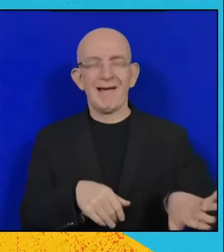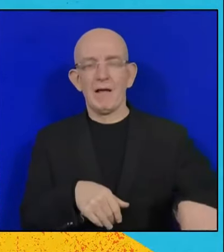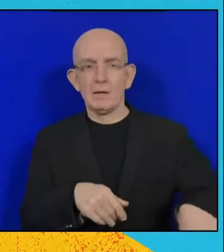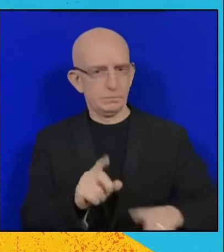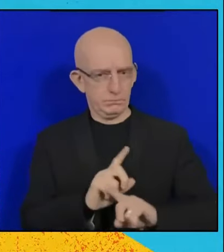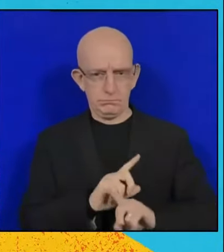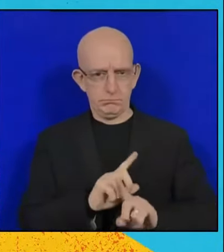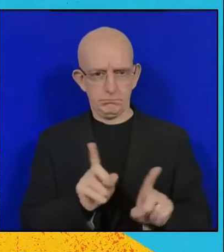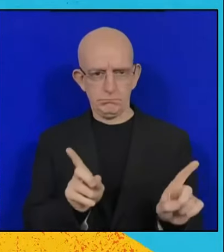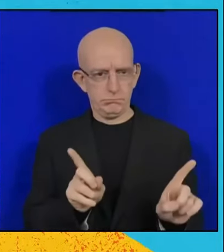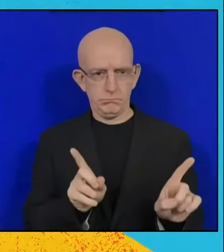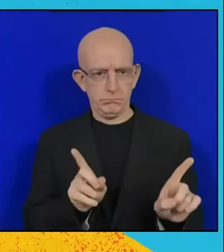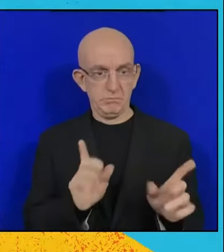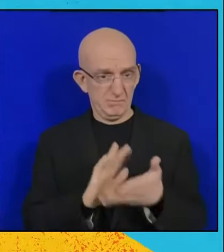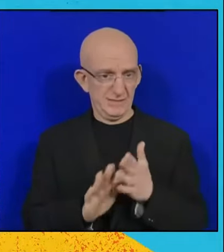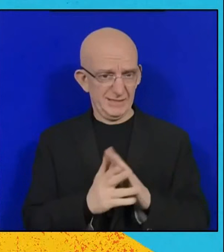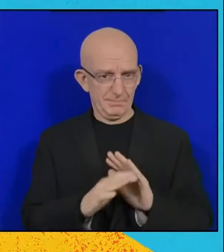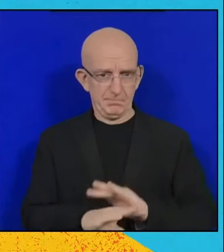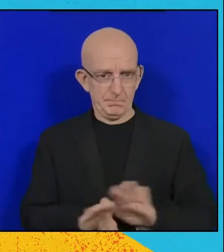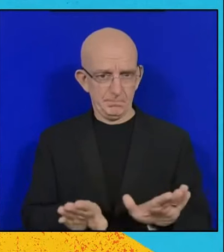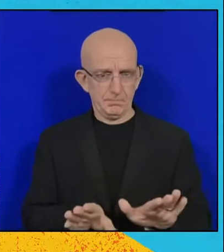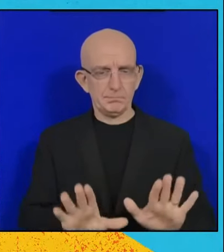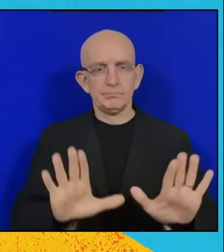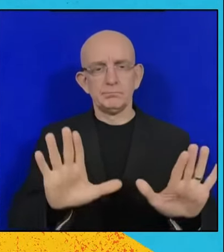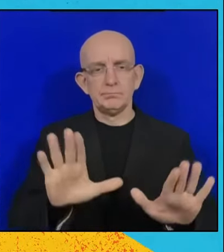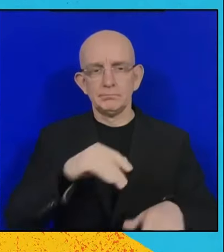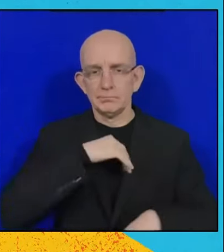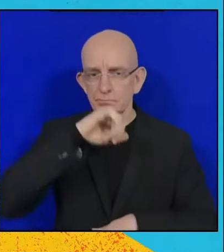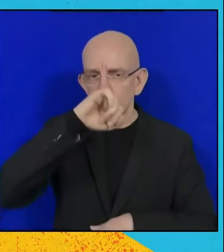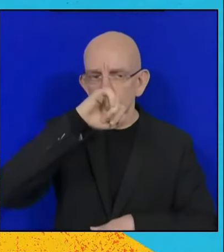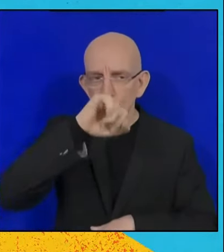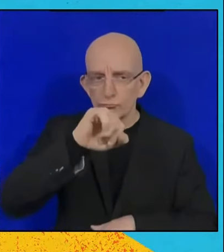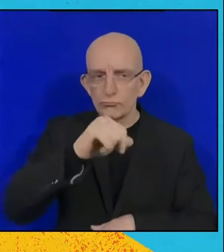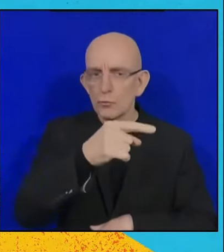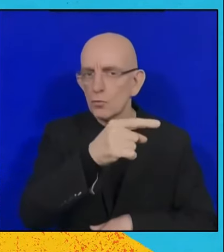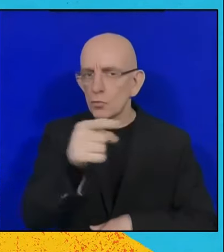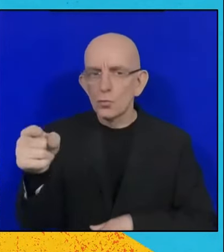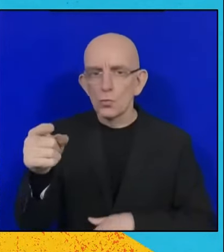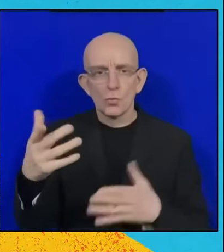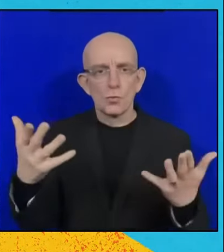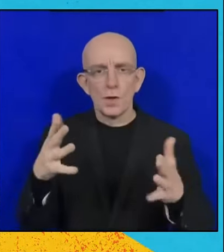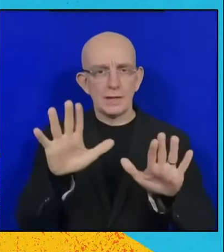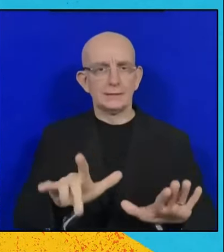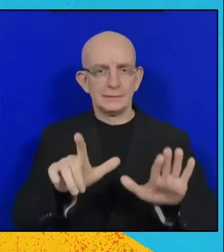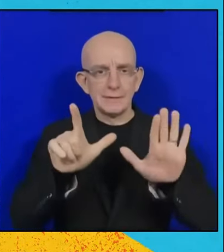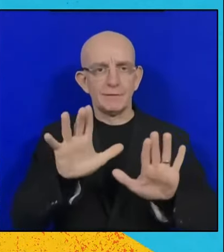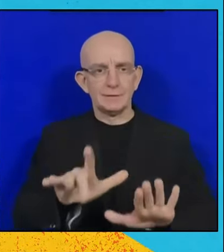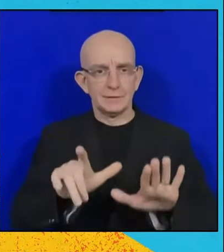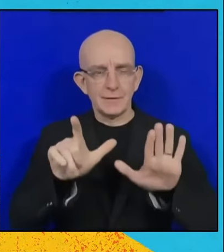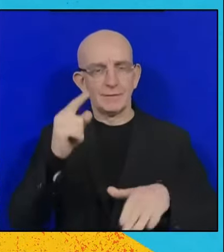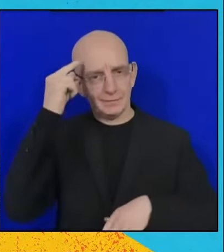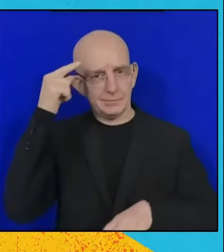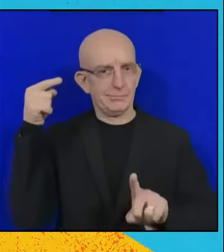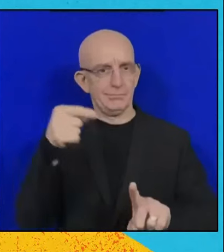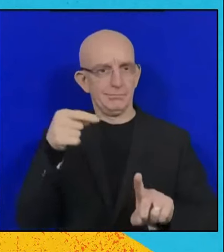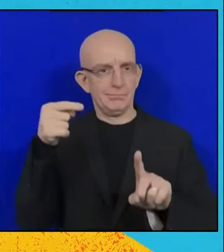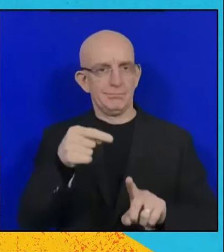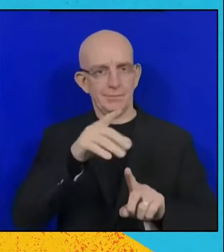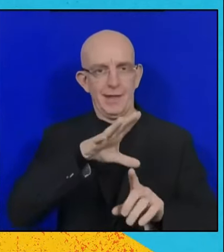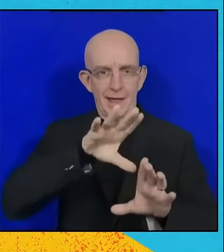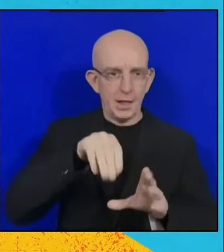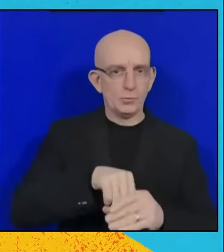inclusion... Thank you so much. Inclusion being key, the SDGs provide for that inclusion. If you deal